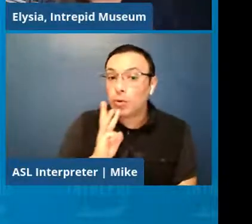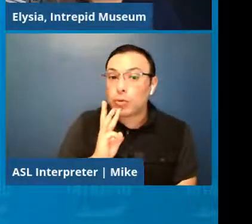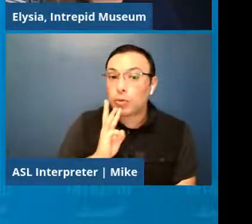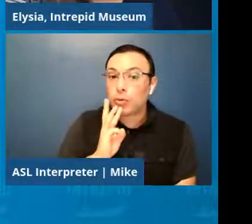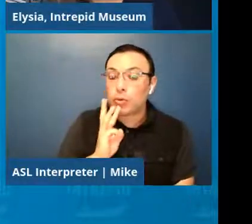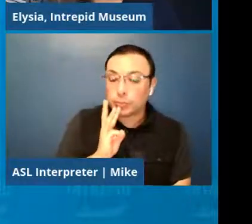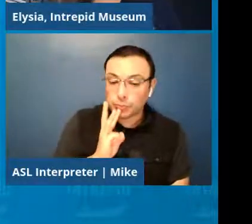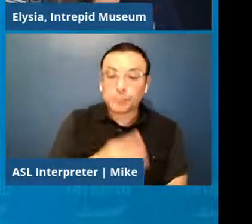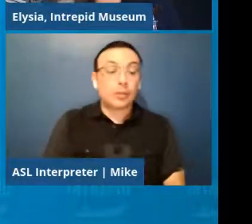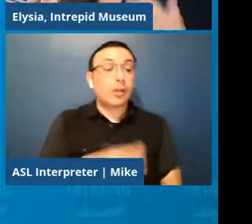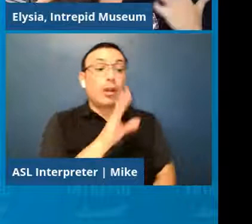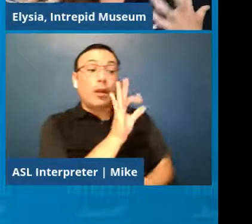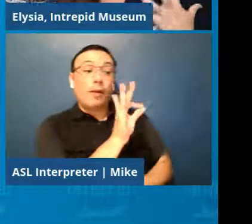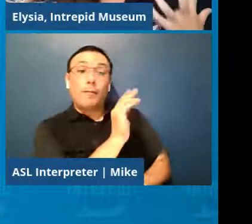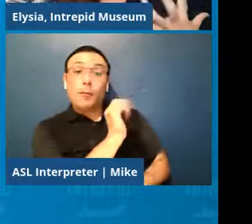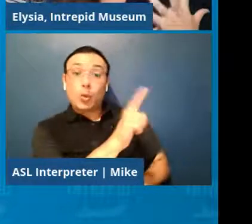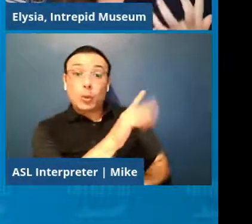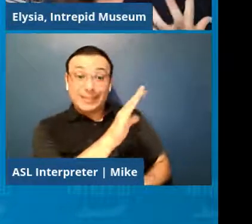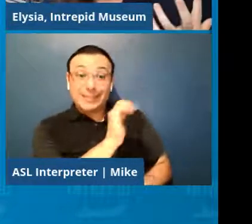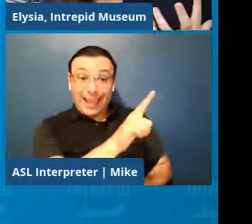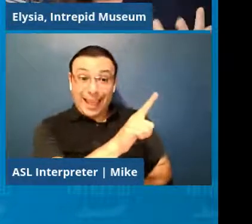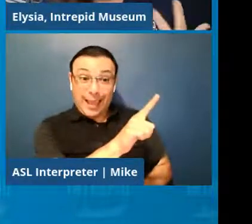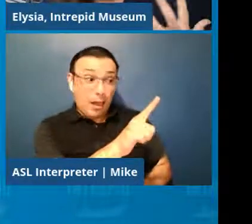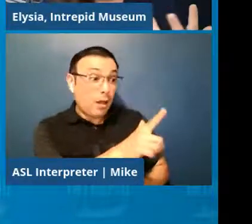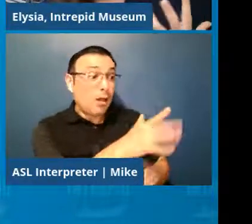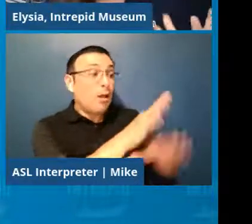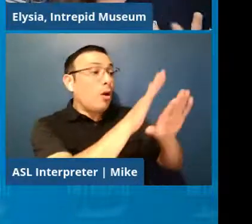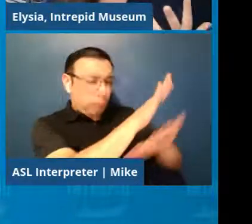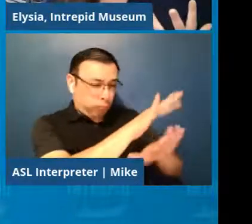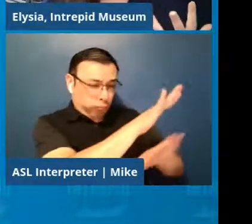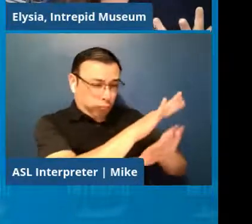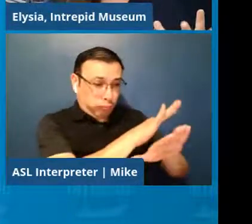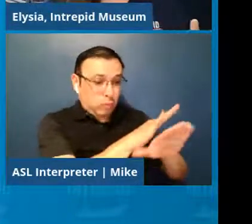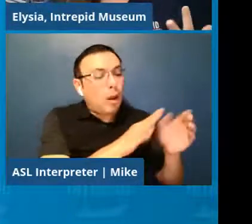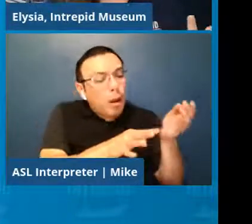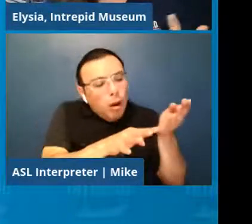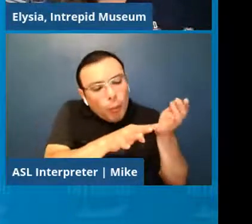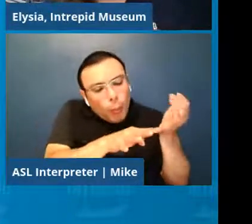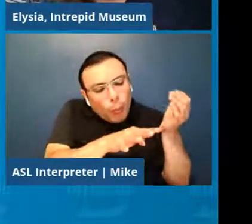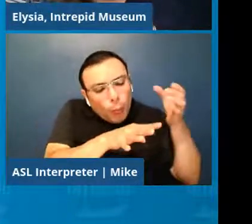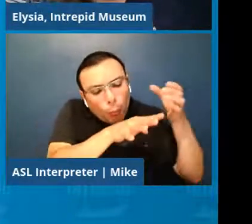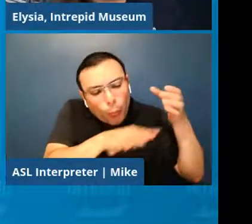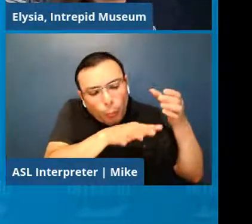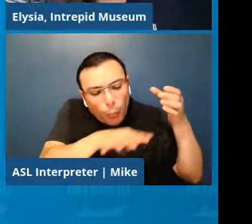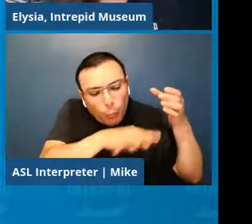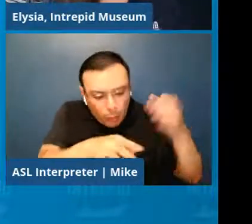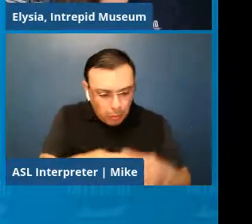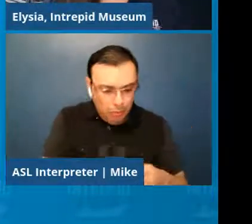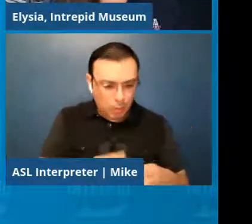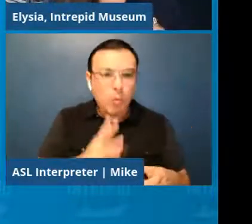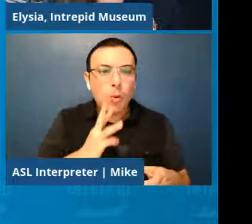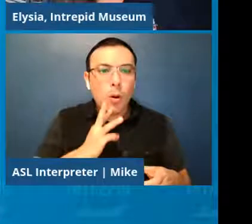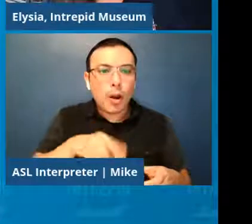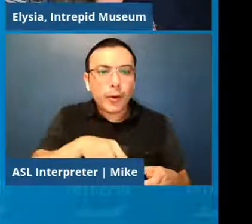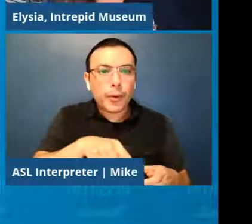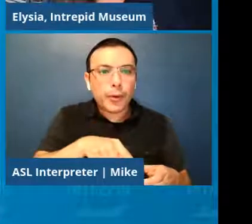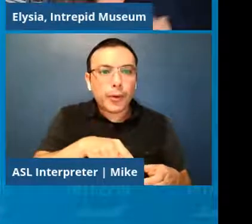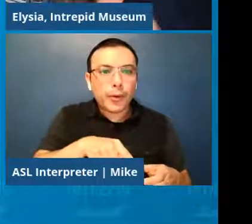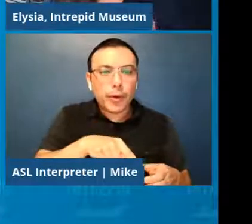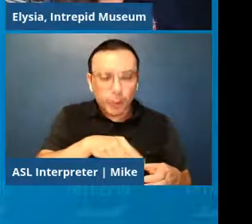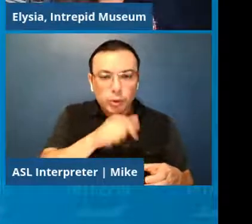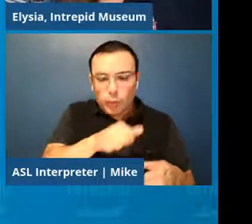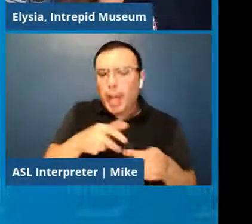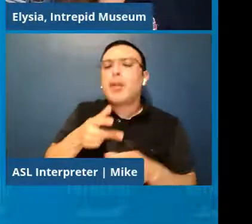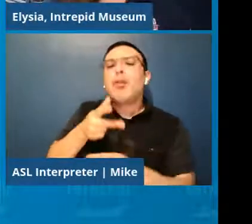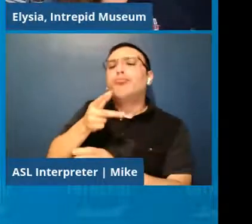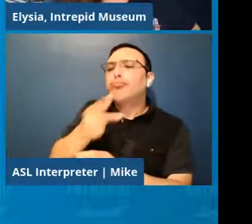that you can see there. So that just add water, dehydrated foods, it gave them a little bit more options. And it really cut down on